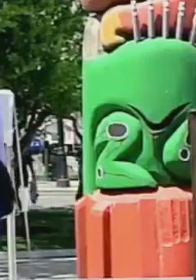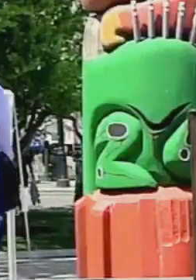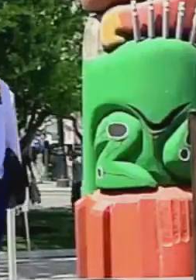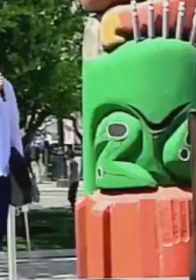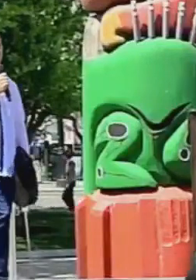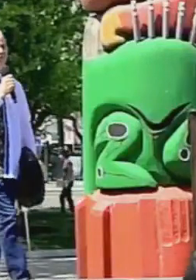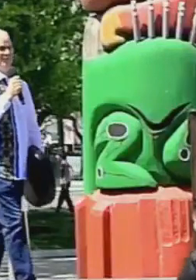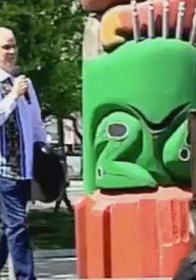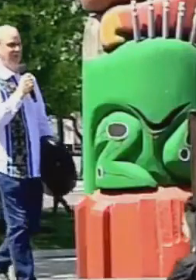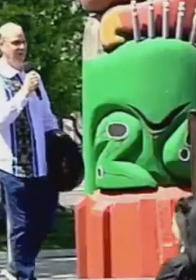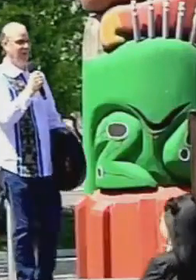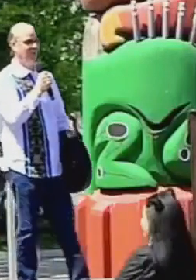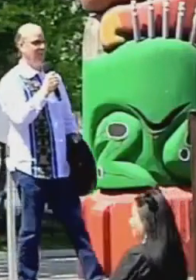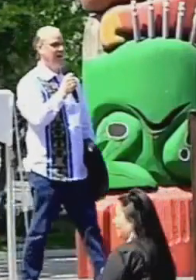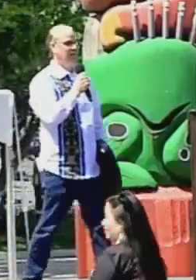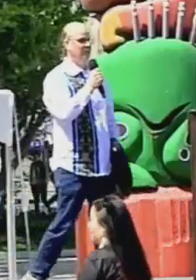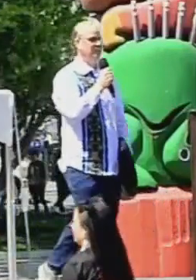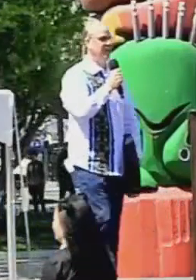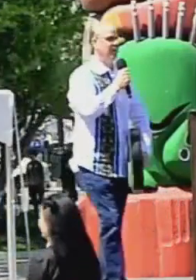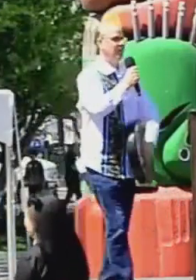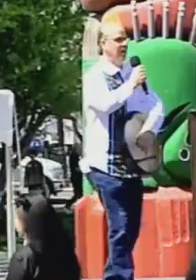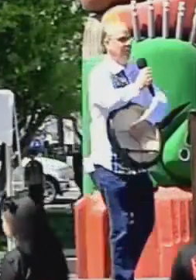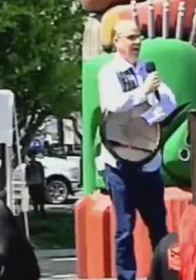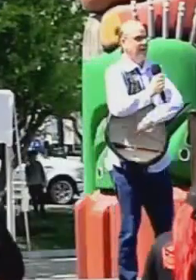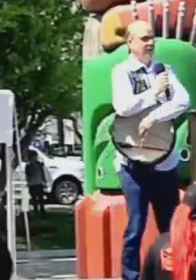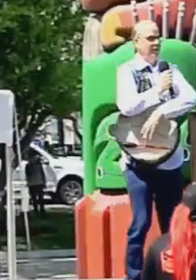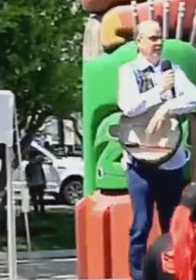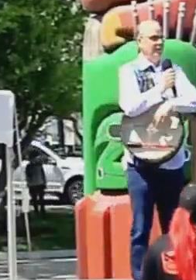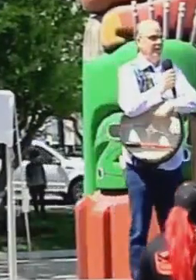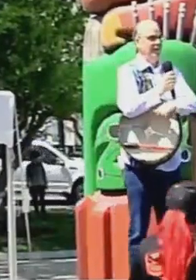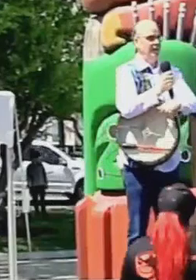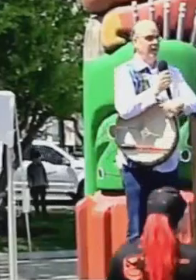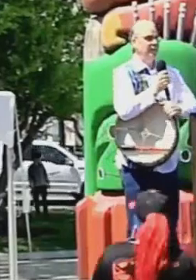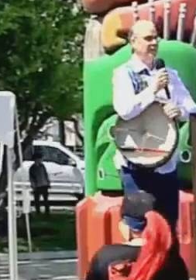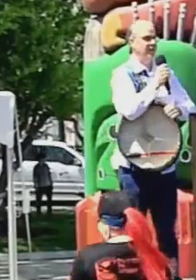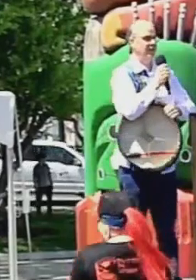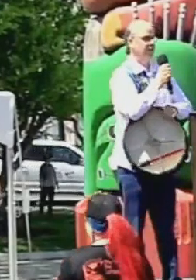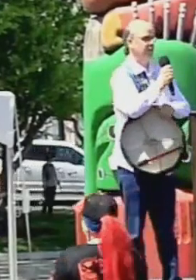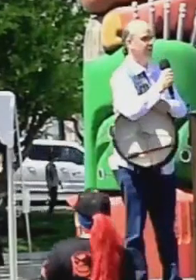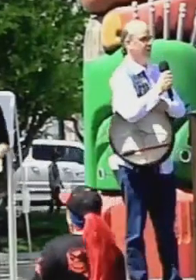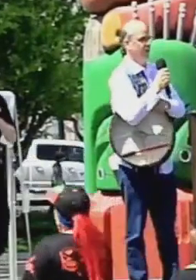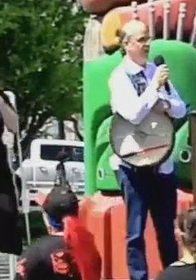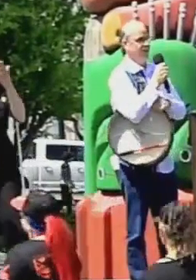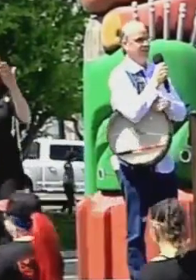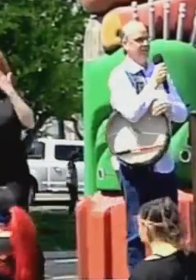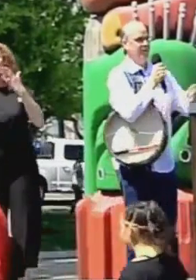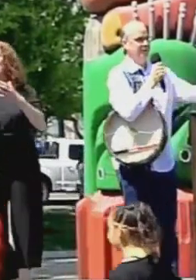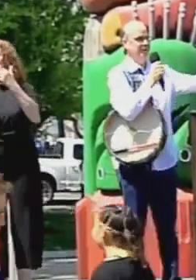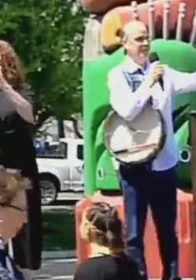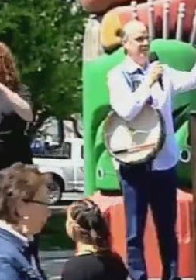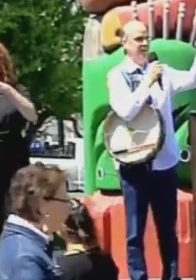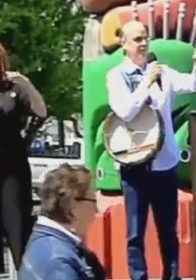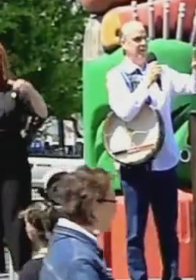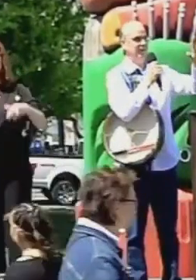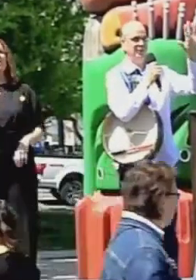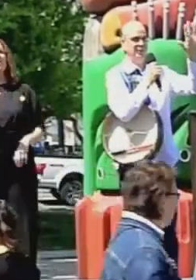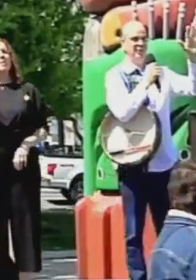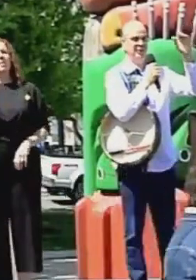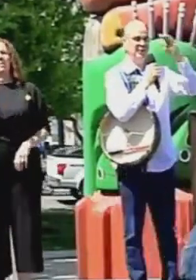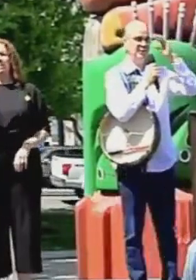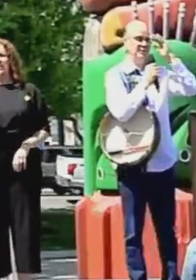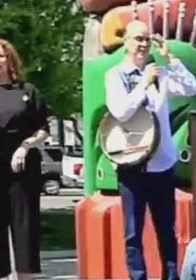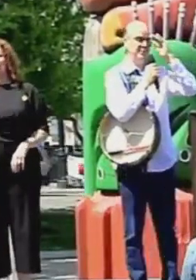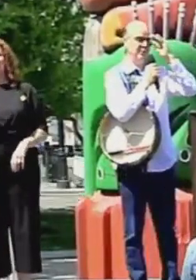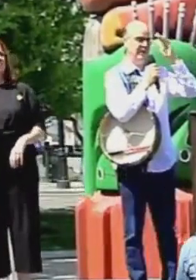Thanks, everybody. So as we make our way back to the conference center, those are going back, just to please use the sidewalks. The roads